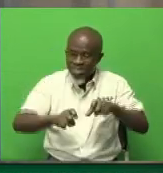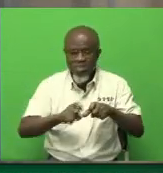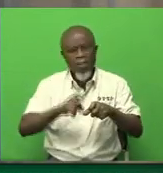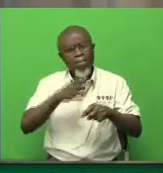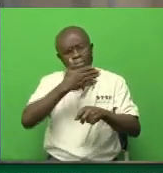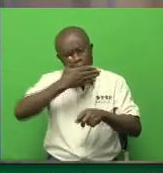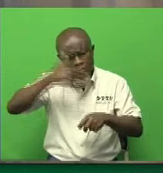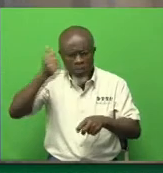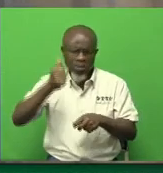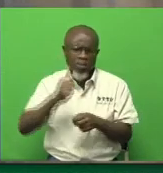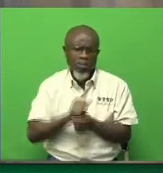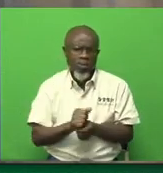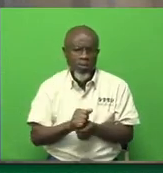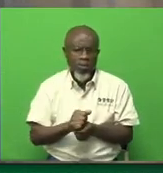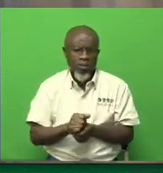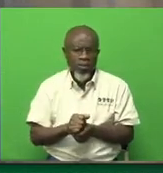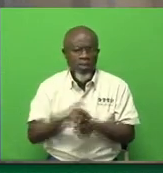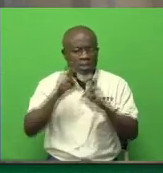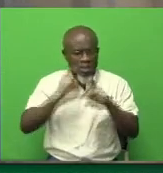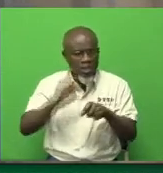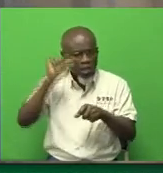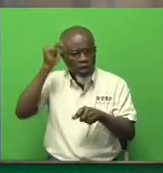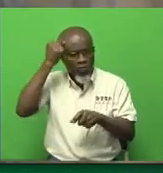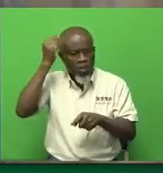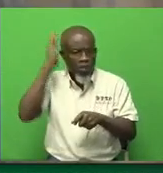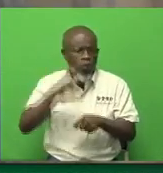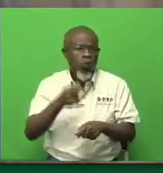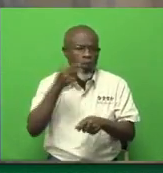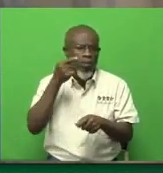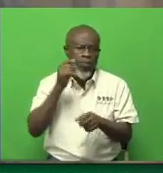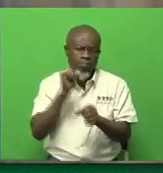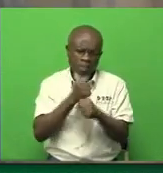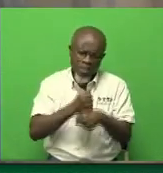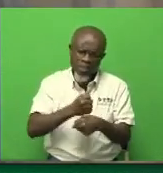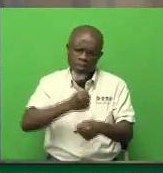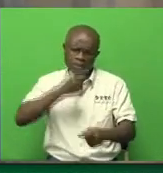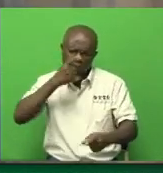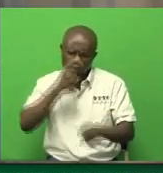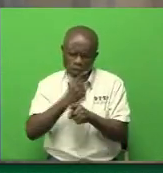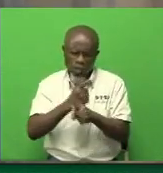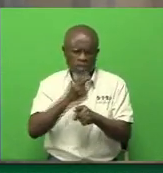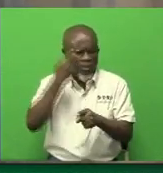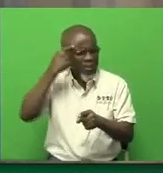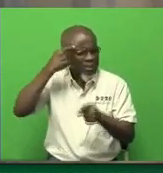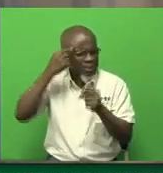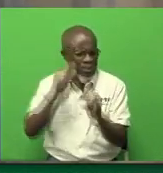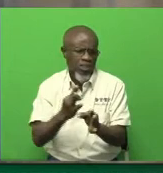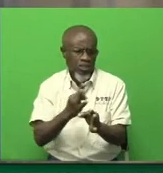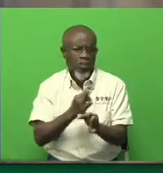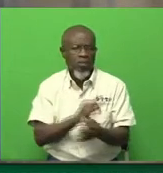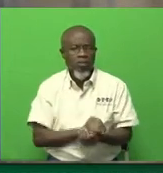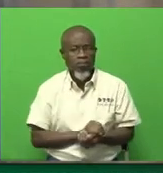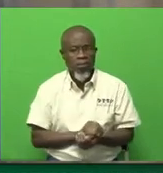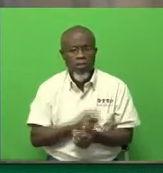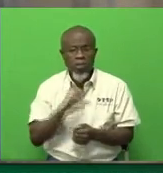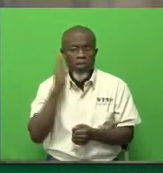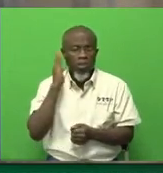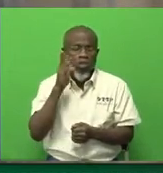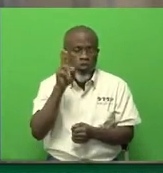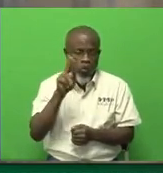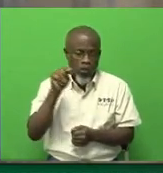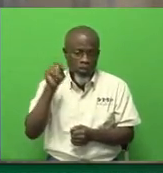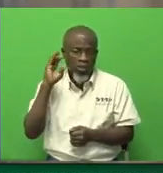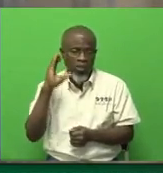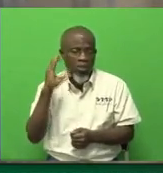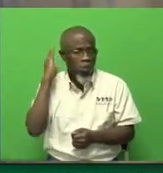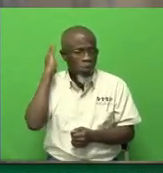citizens that will take decisive action to improve circumstances I repeat that the UNC is ready